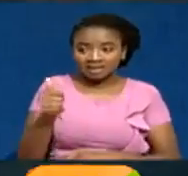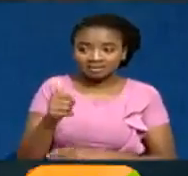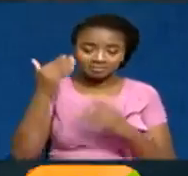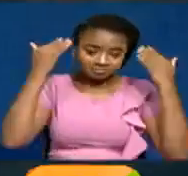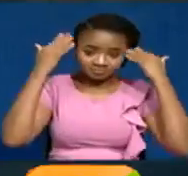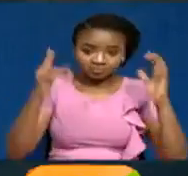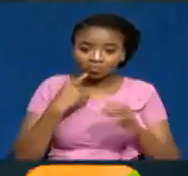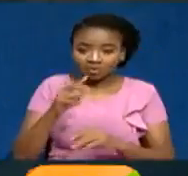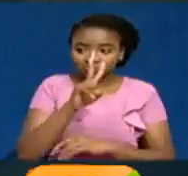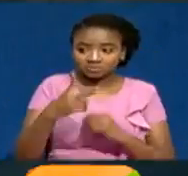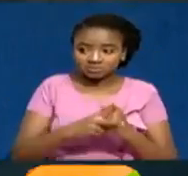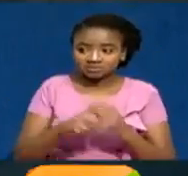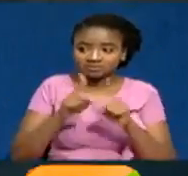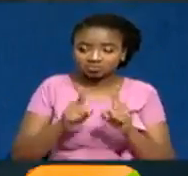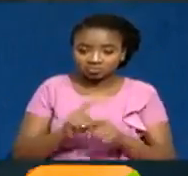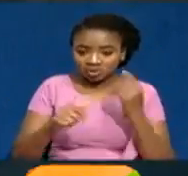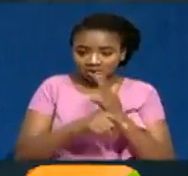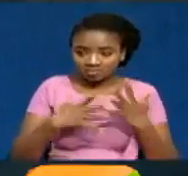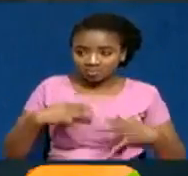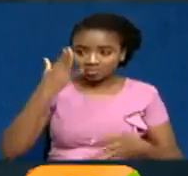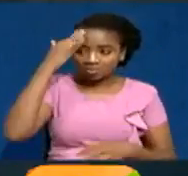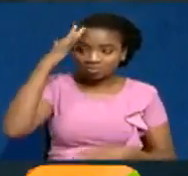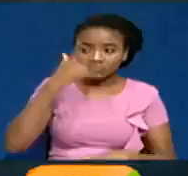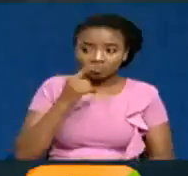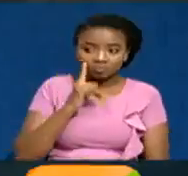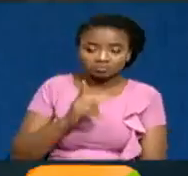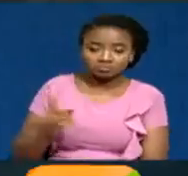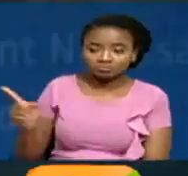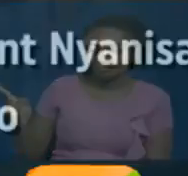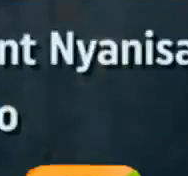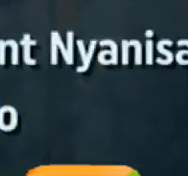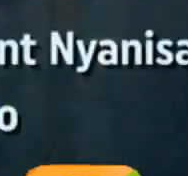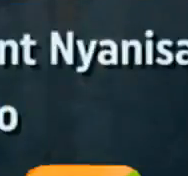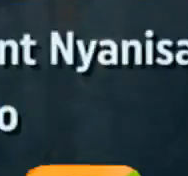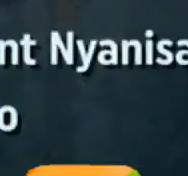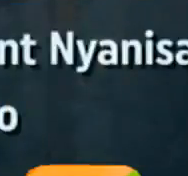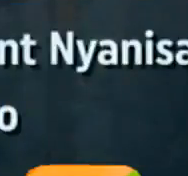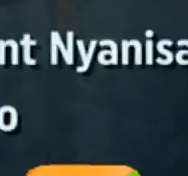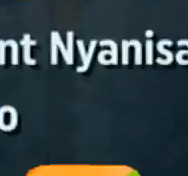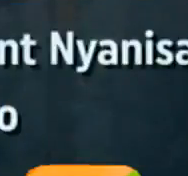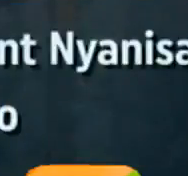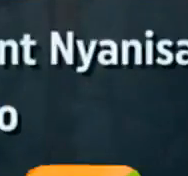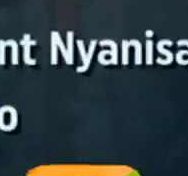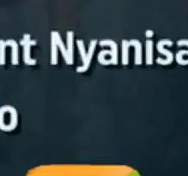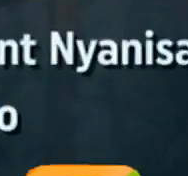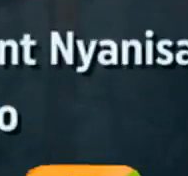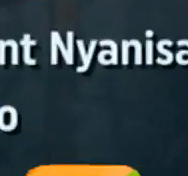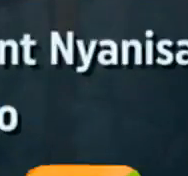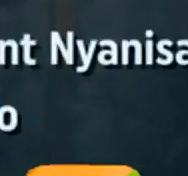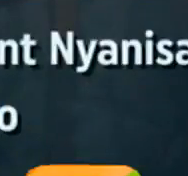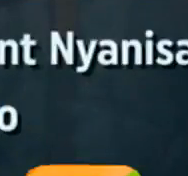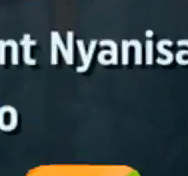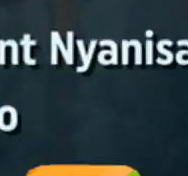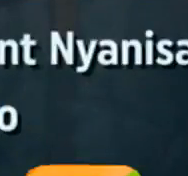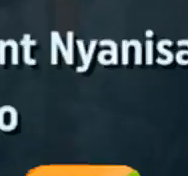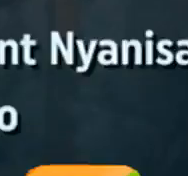Among the identified bodies which remain unclaimed are those of the late Julius Mutua, Silas Kiengo,